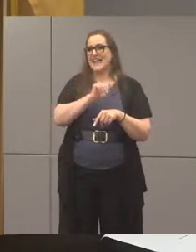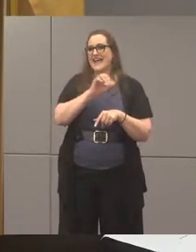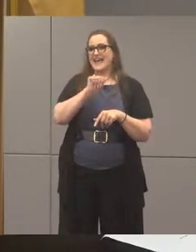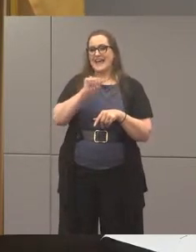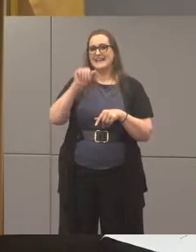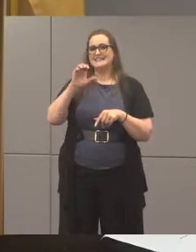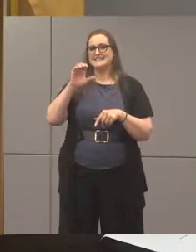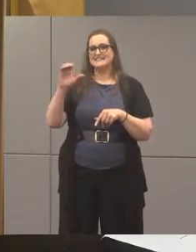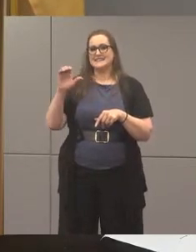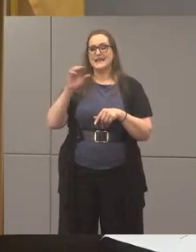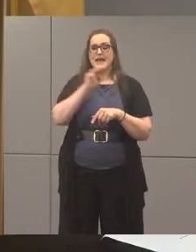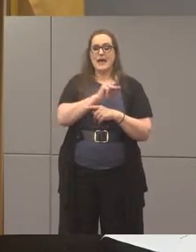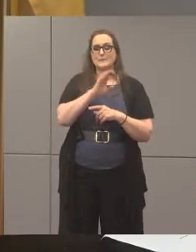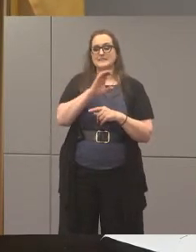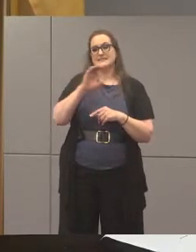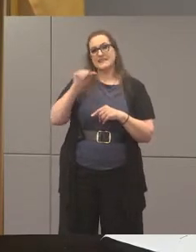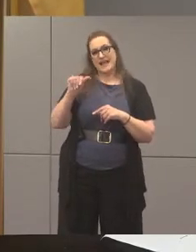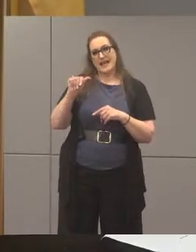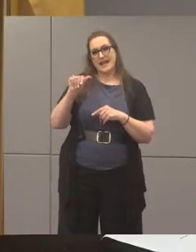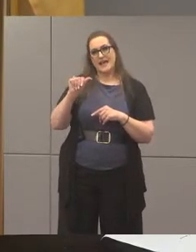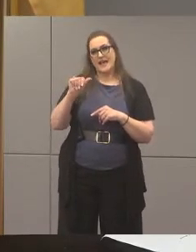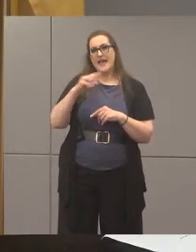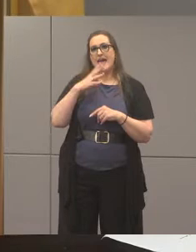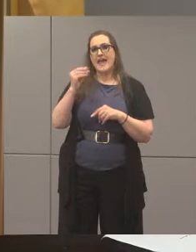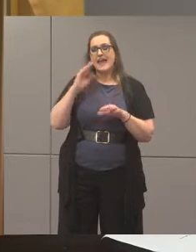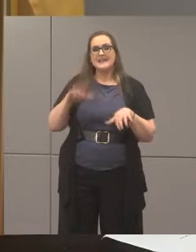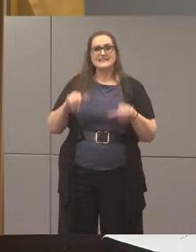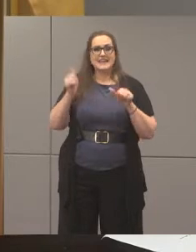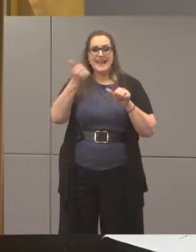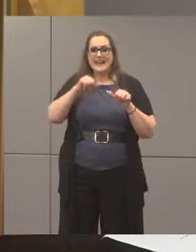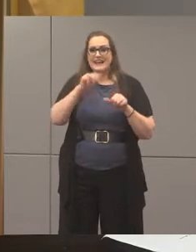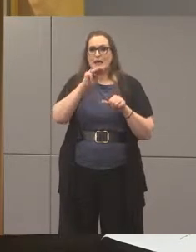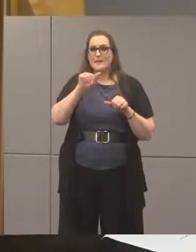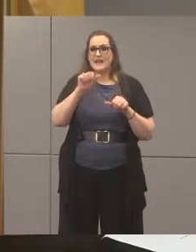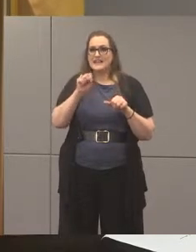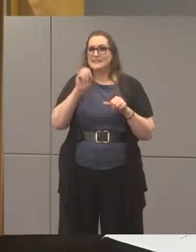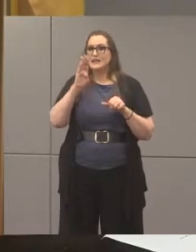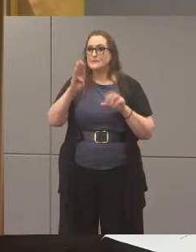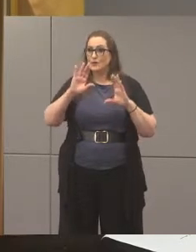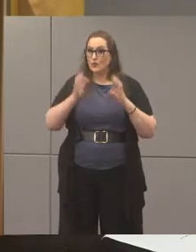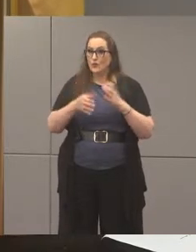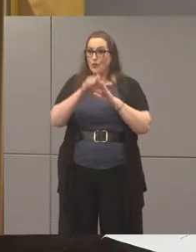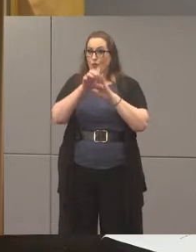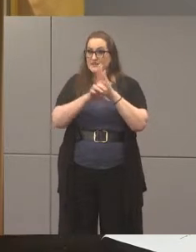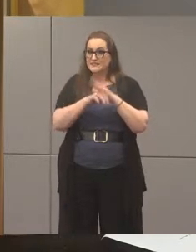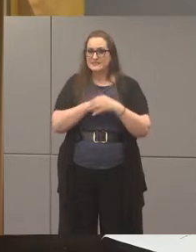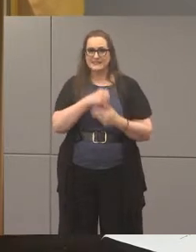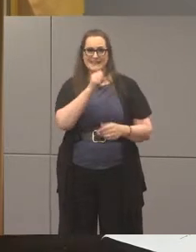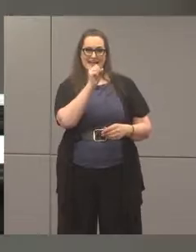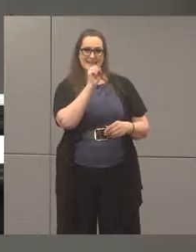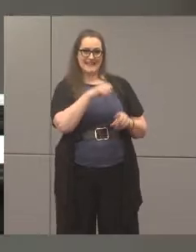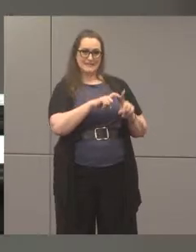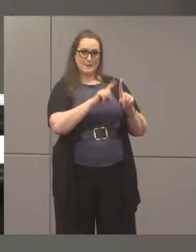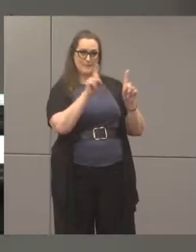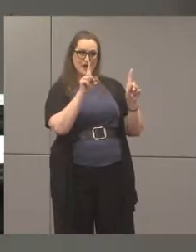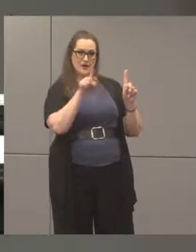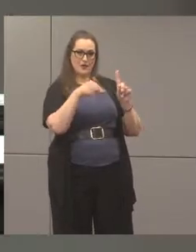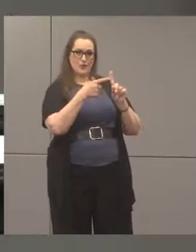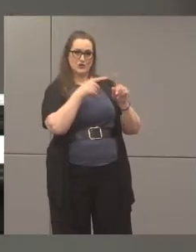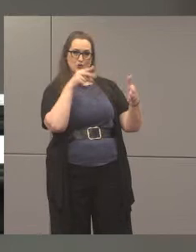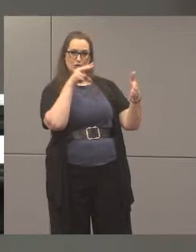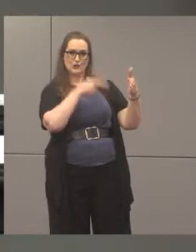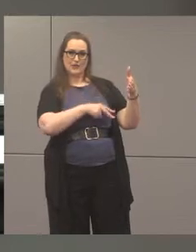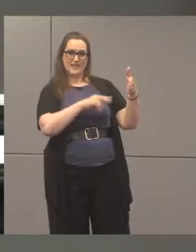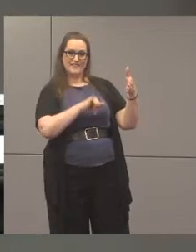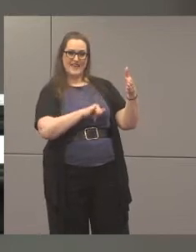AACC, MCCA, and take any MASB courses. Yes, but when you're looking at